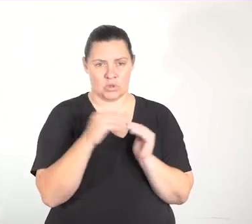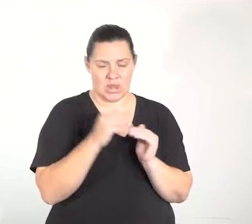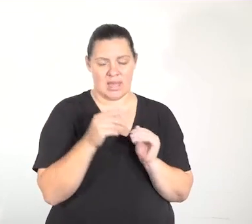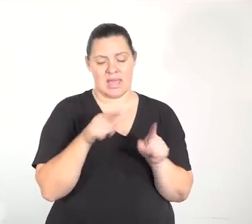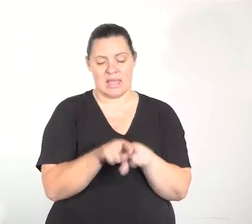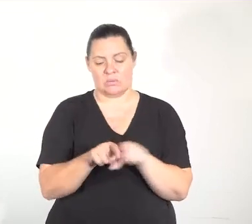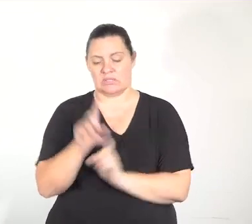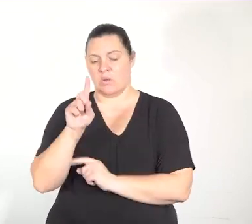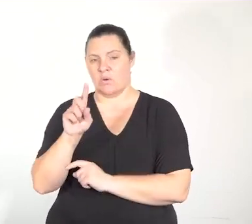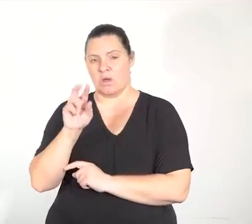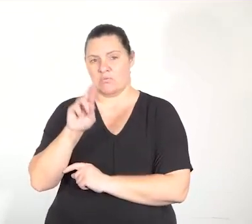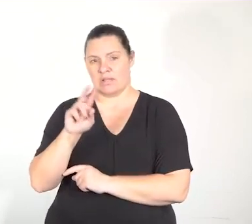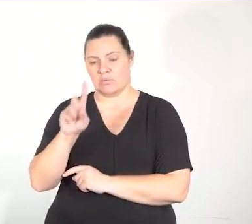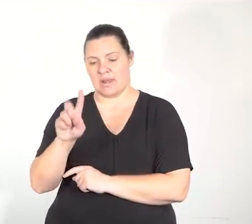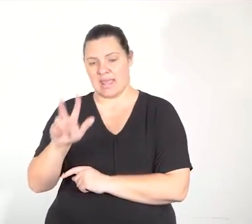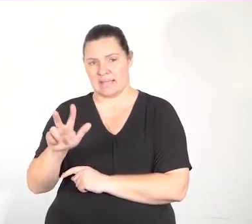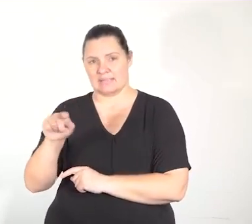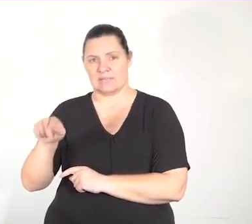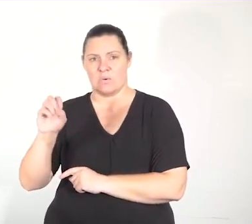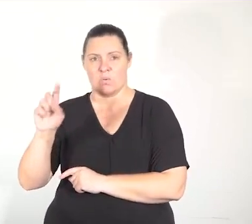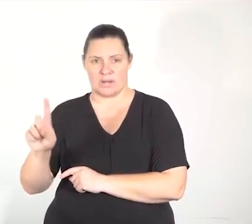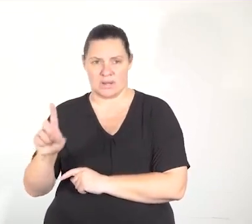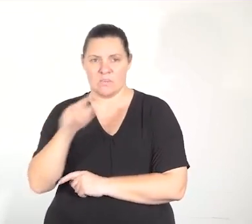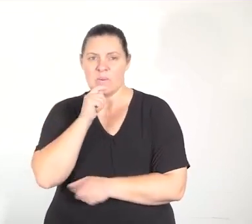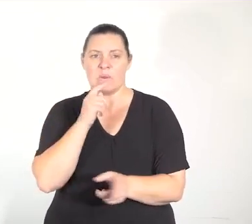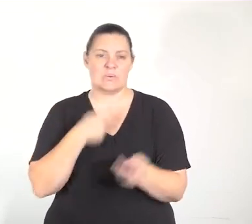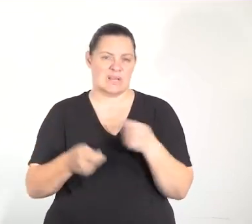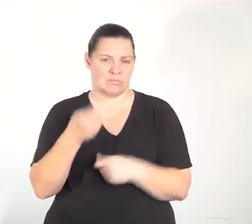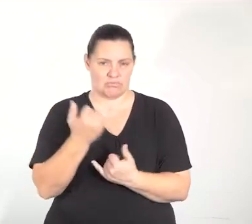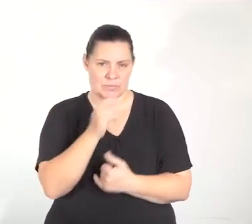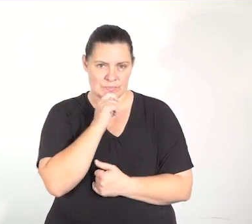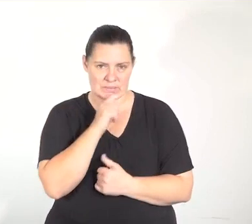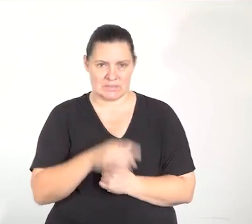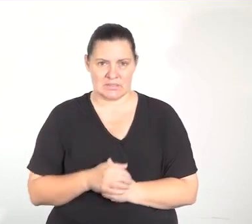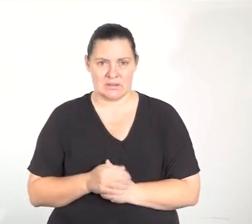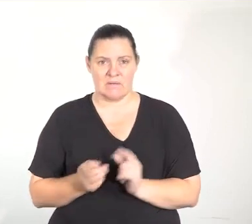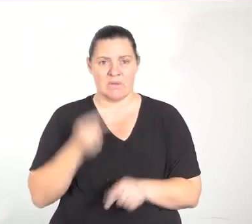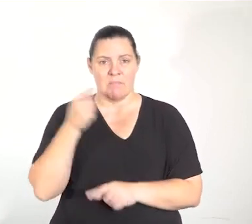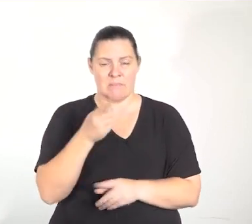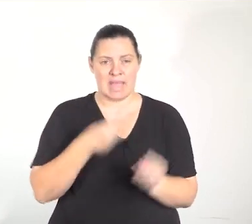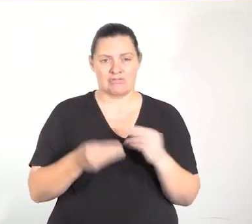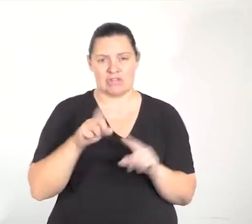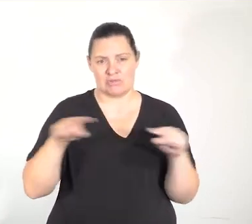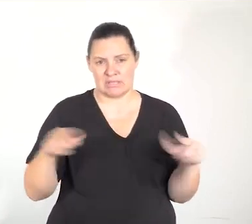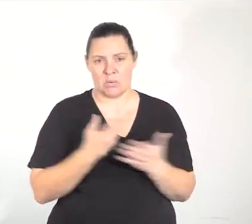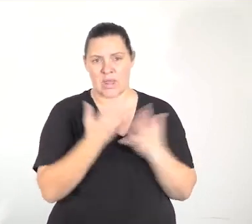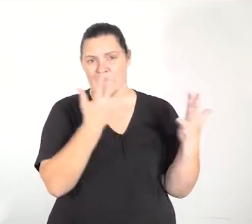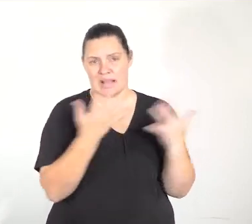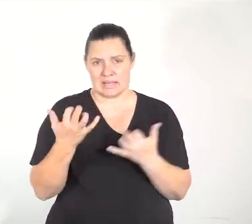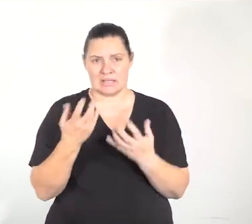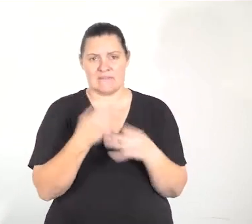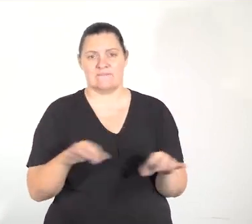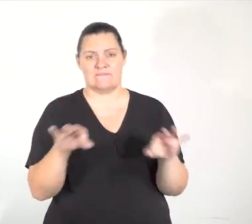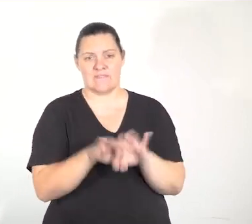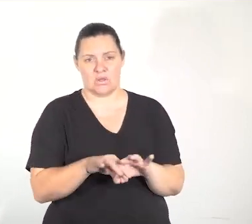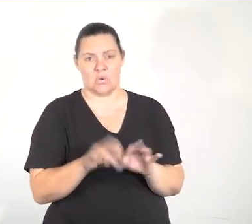is equals to 18 rand and 1 cent. That's the exchange rate we are going to use in this example. So from this exchange rate, we can calculate